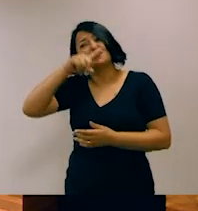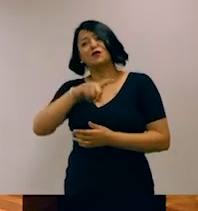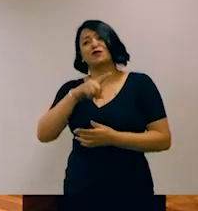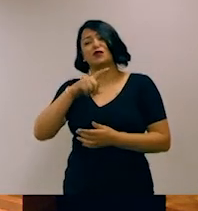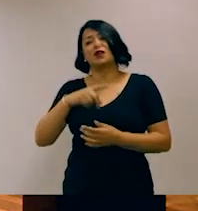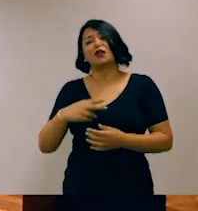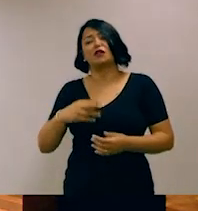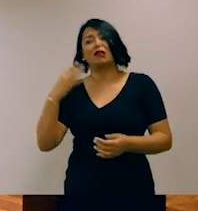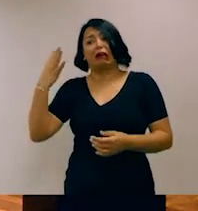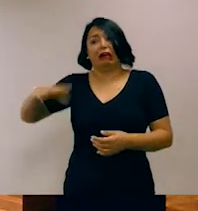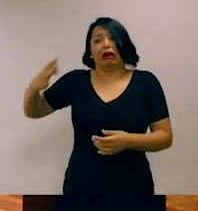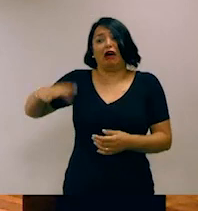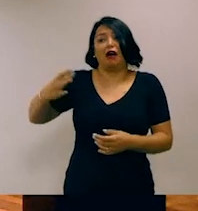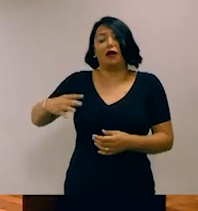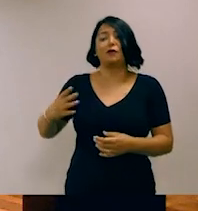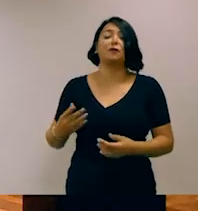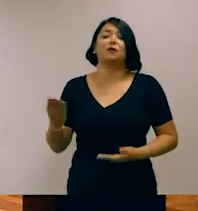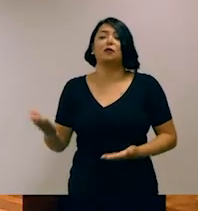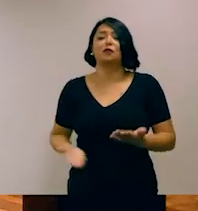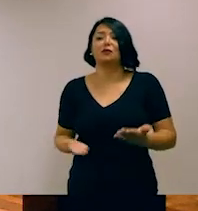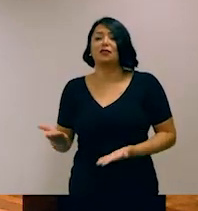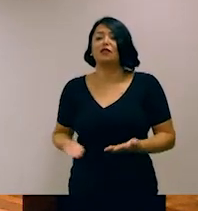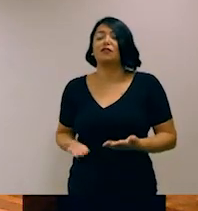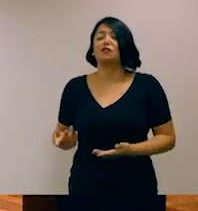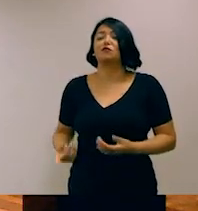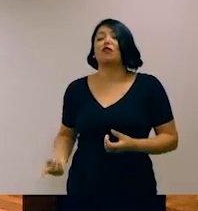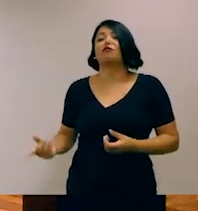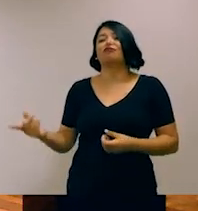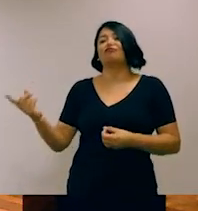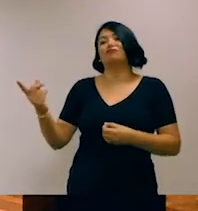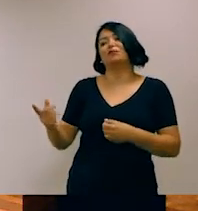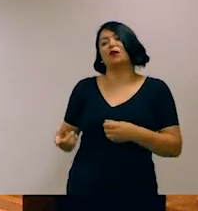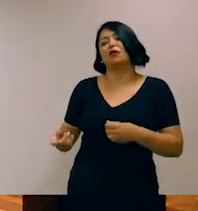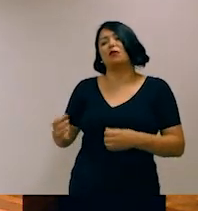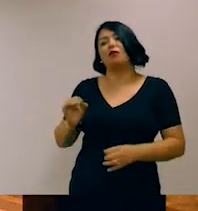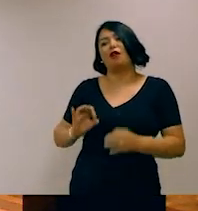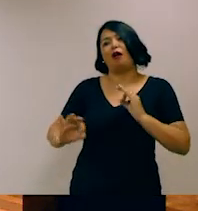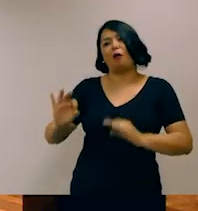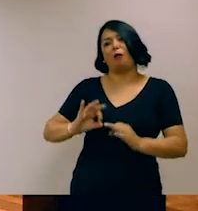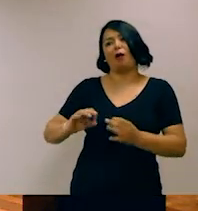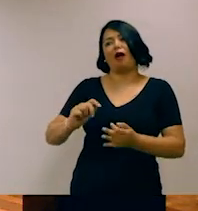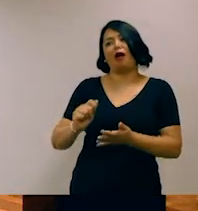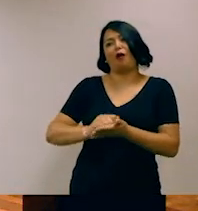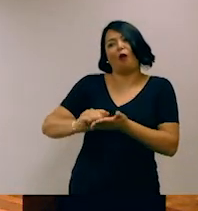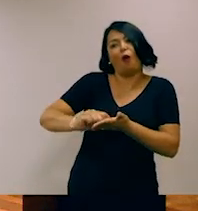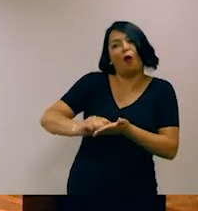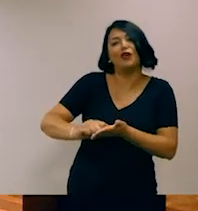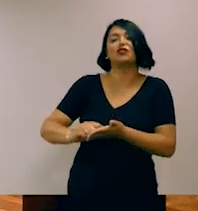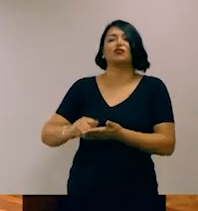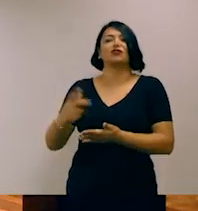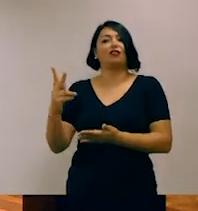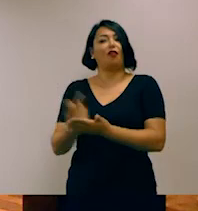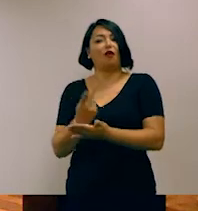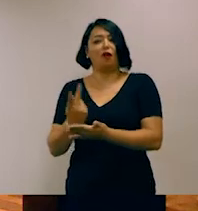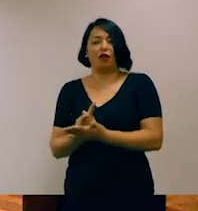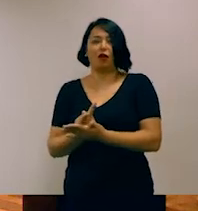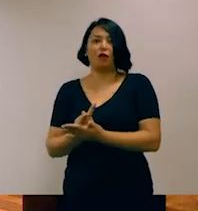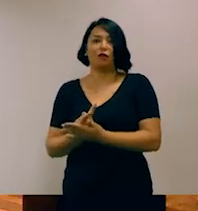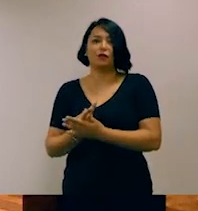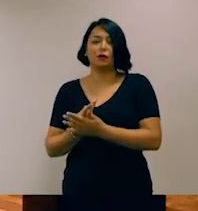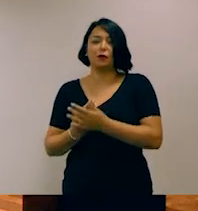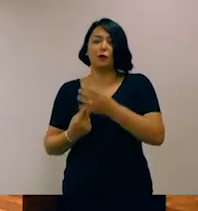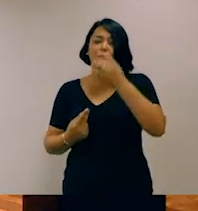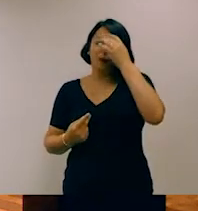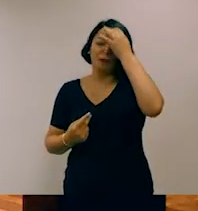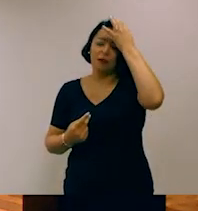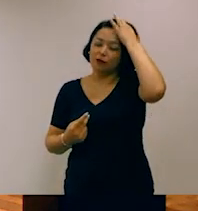material errors and mistakes, it can be very costly for that agency. And so you need human beings to do that,